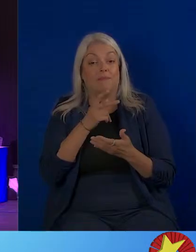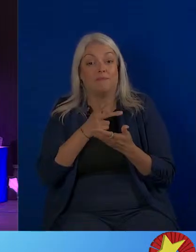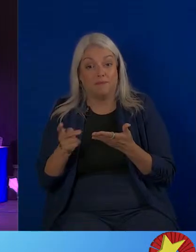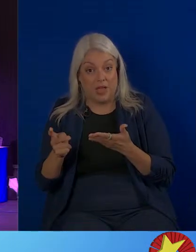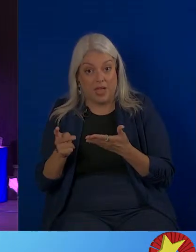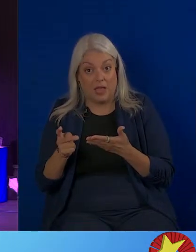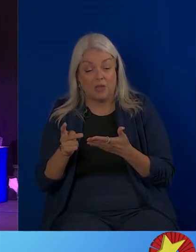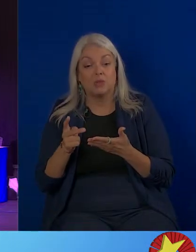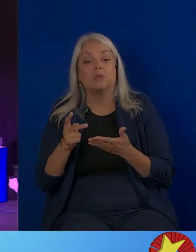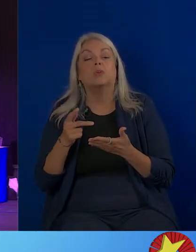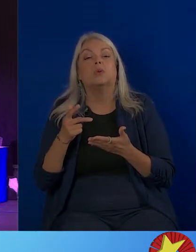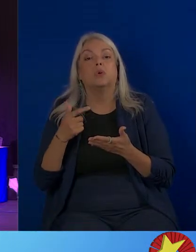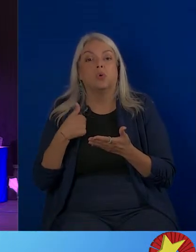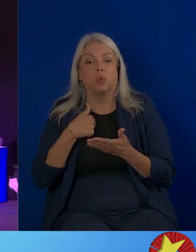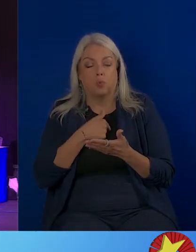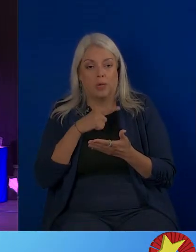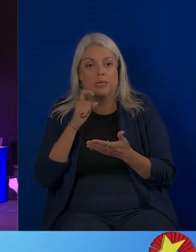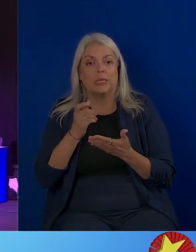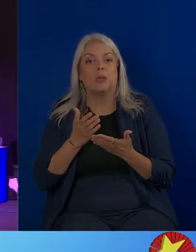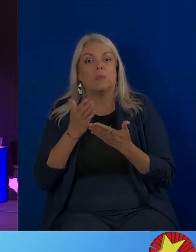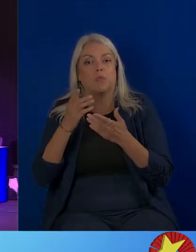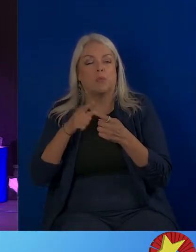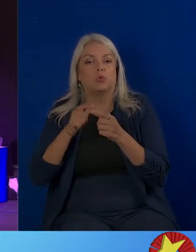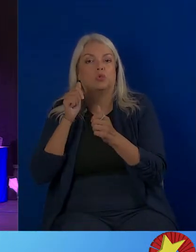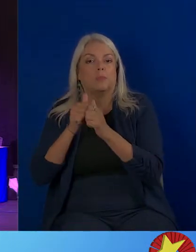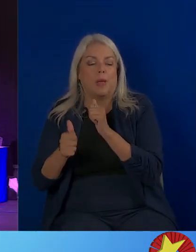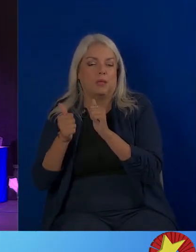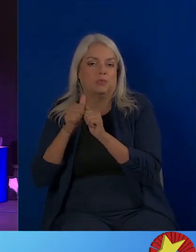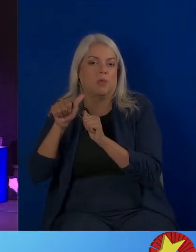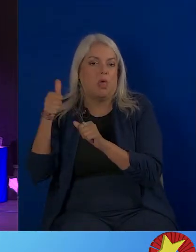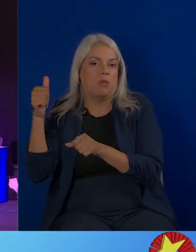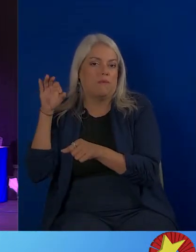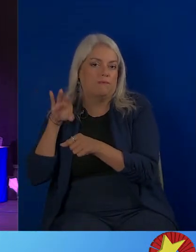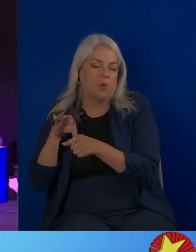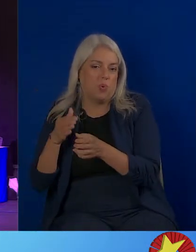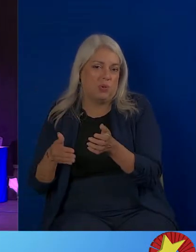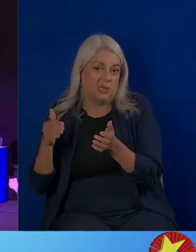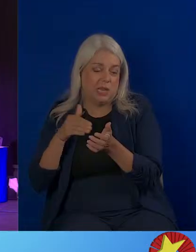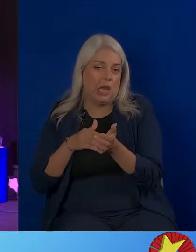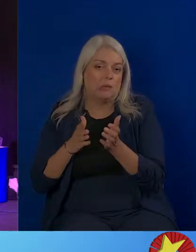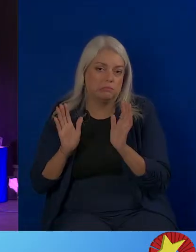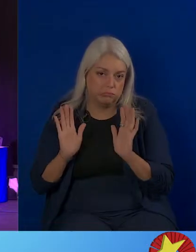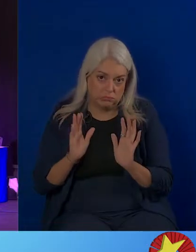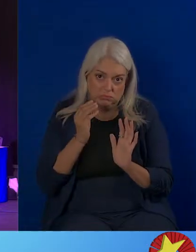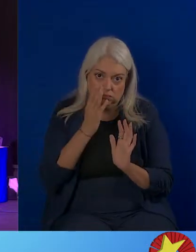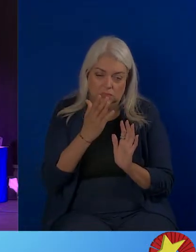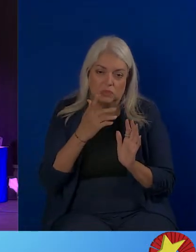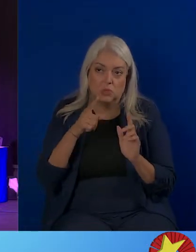a movement to pass all of these with another vote. Okay?